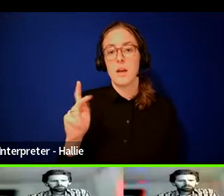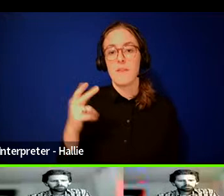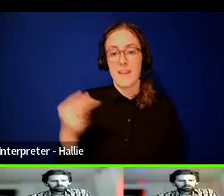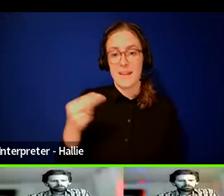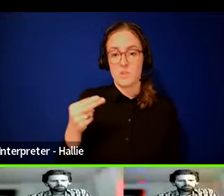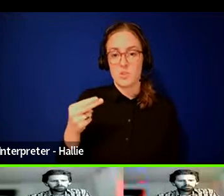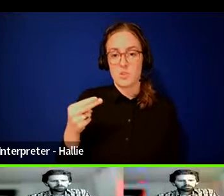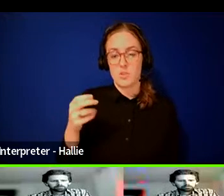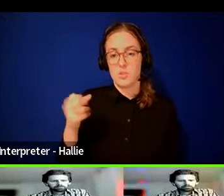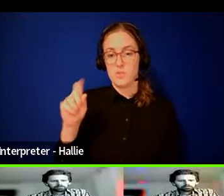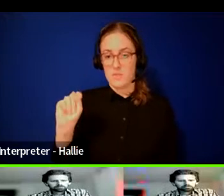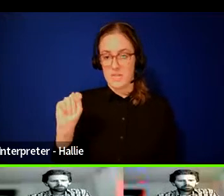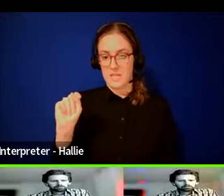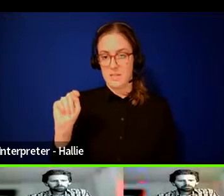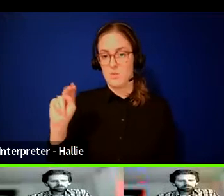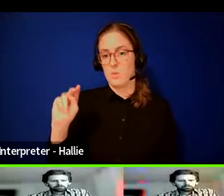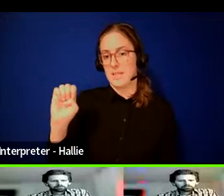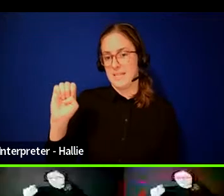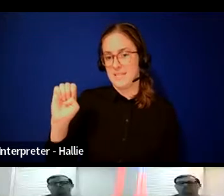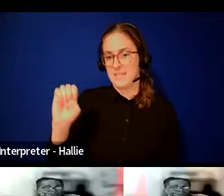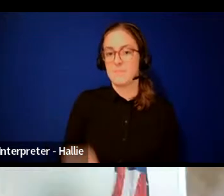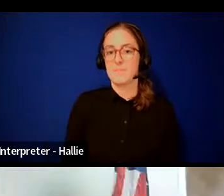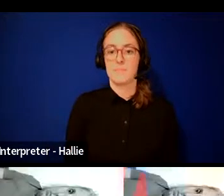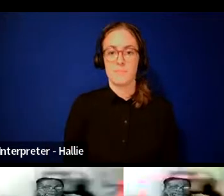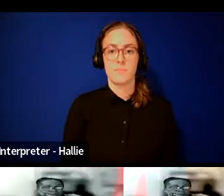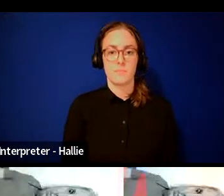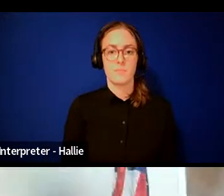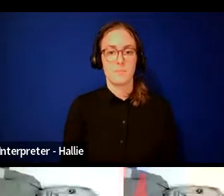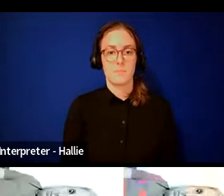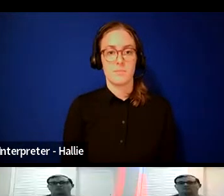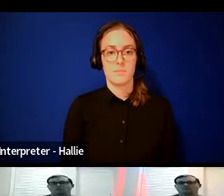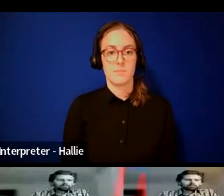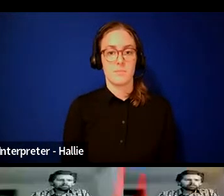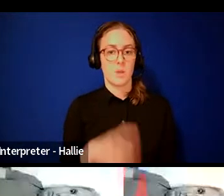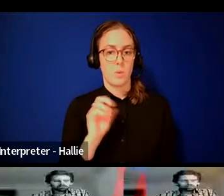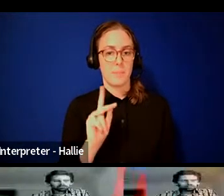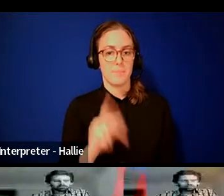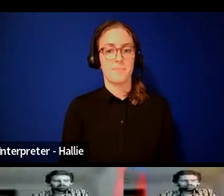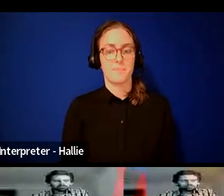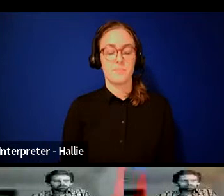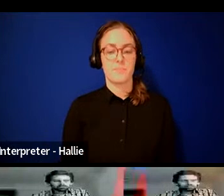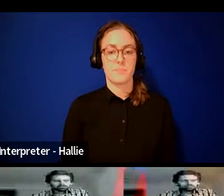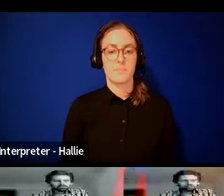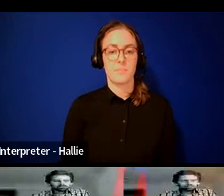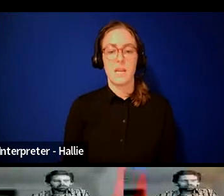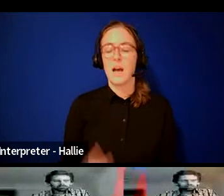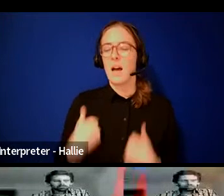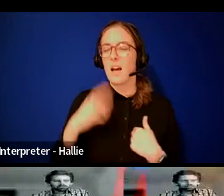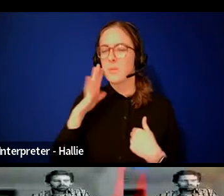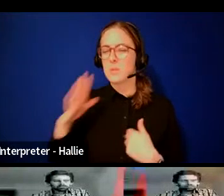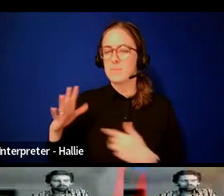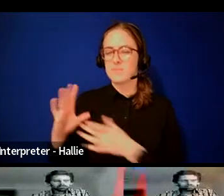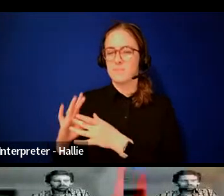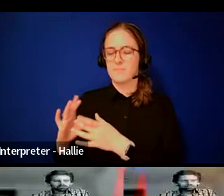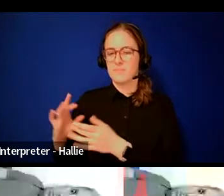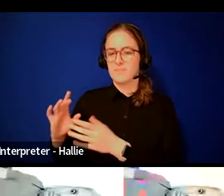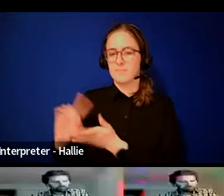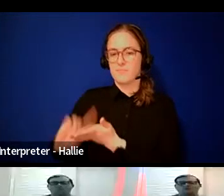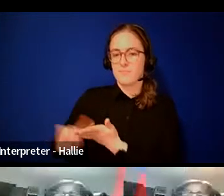Street Northeast. Okay. Okay, and I'll get back with you,